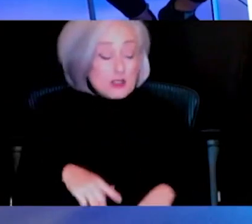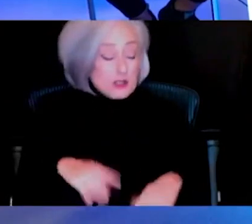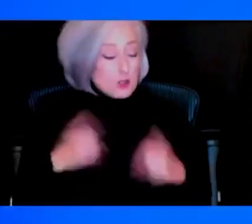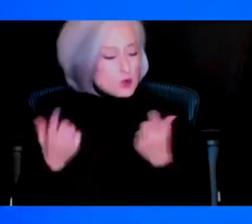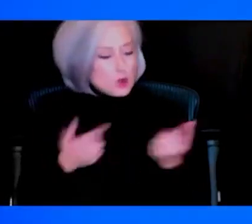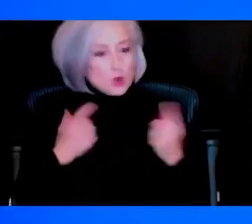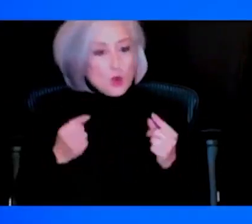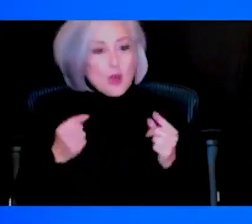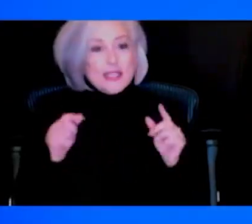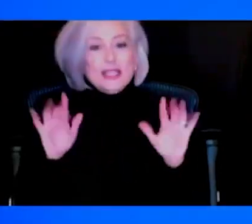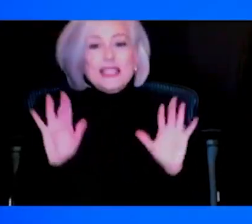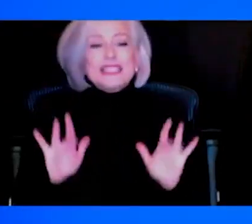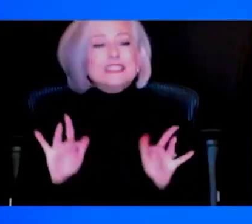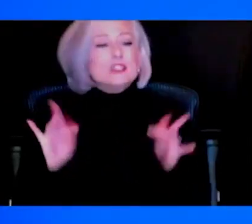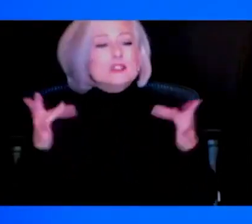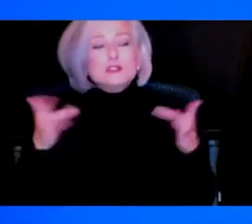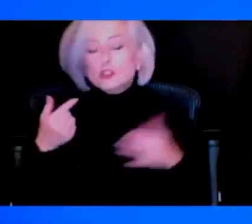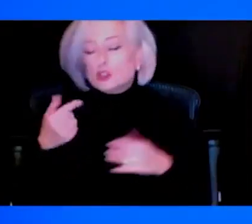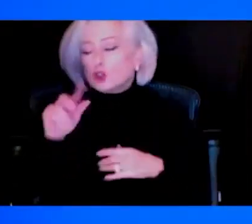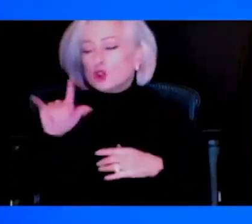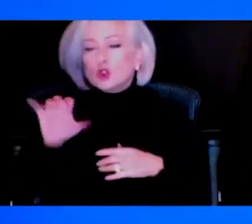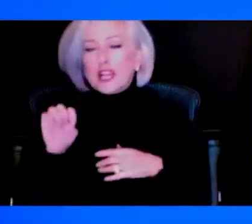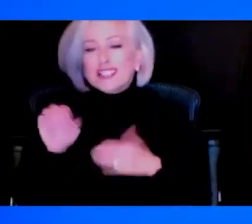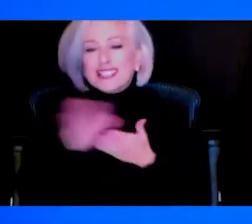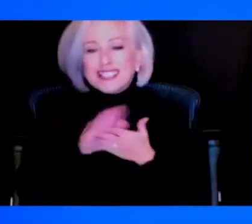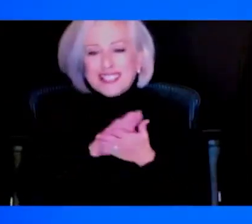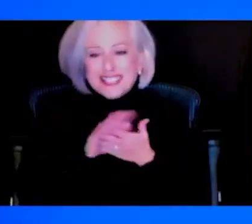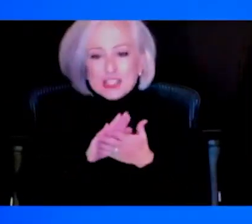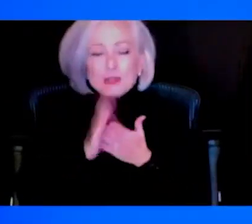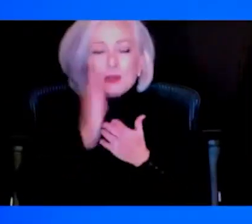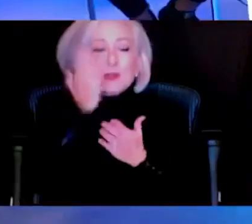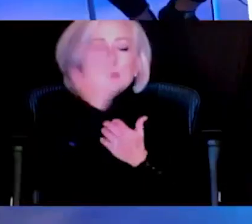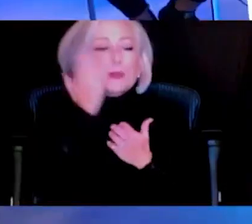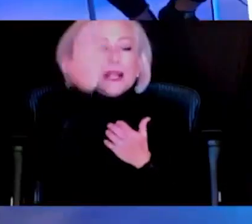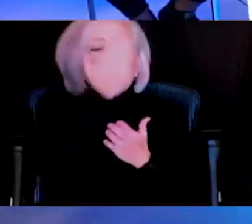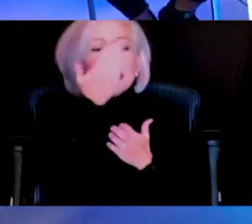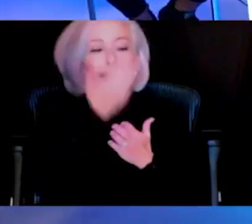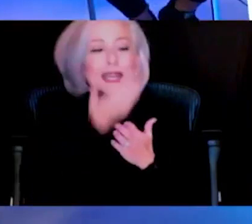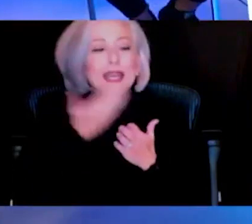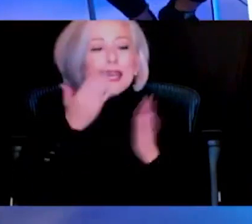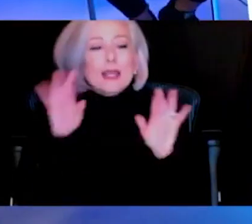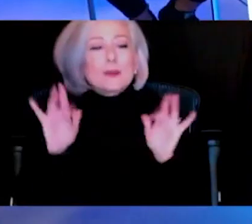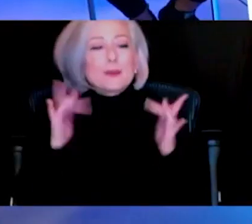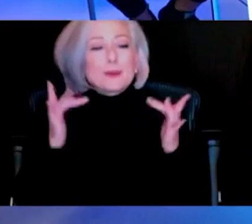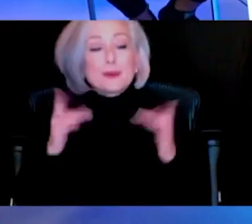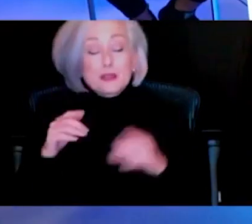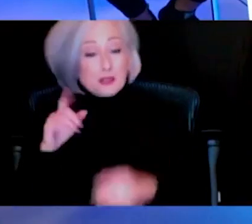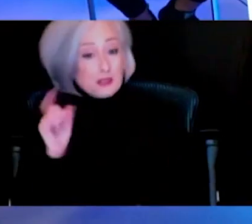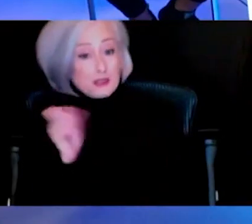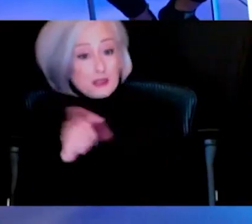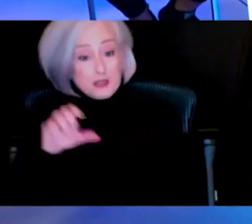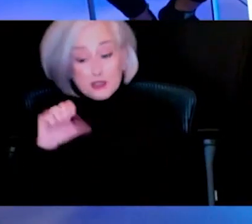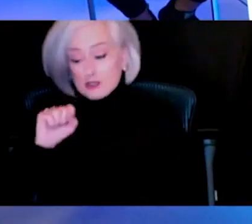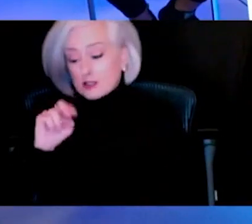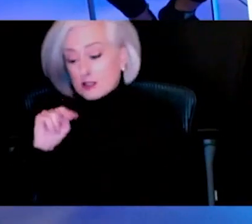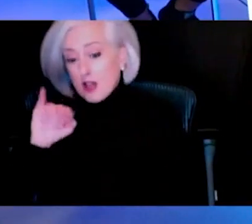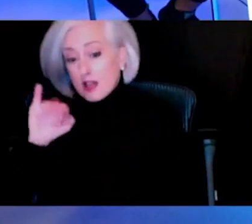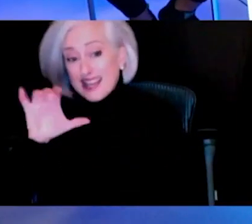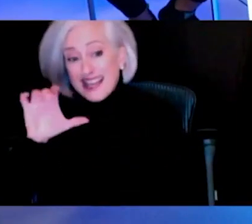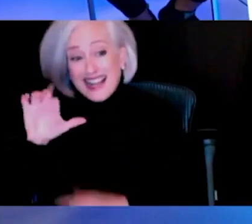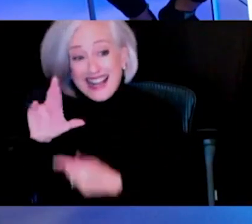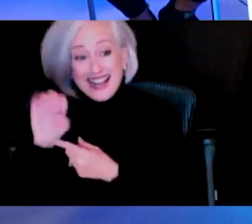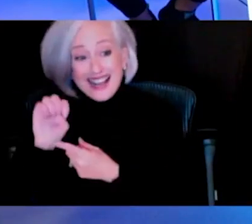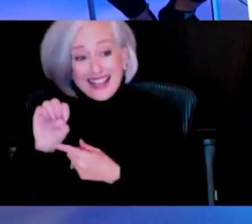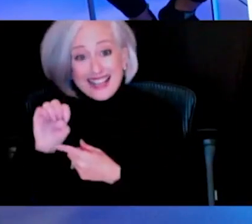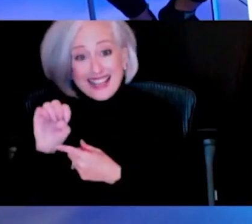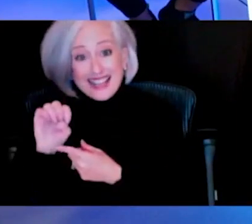Okay. to kind of remove your makeup, sunscreen, and impurities. But Question, the Sonicare, the one that, no. yeah, no.